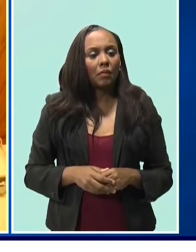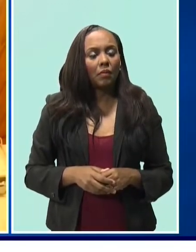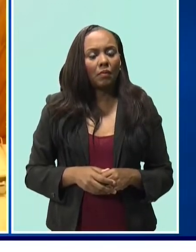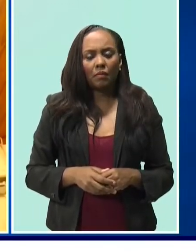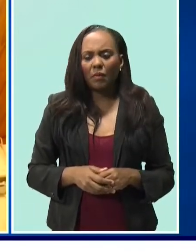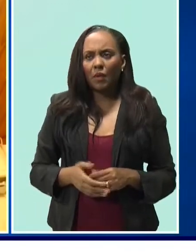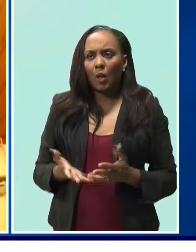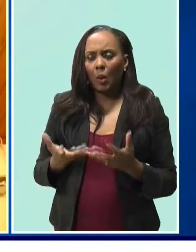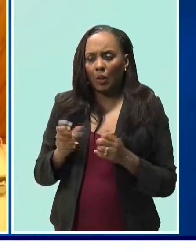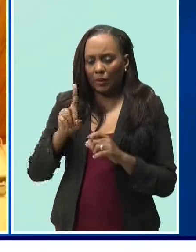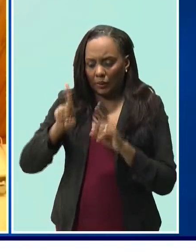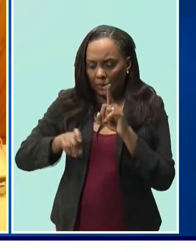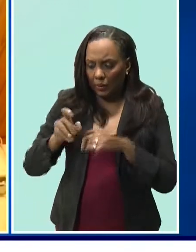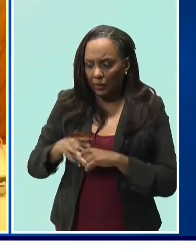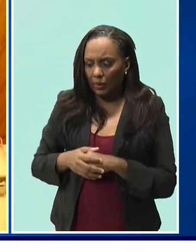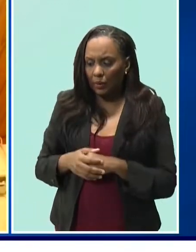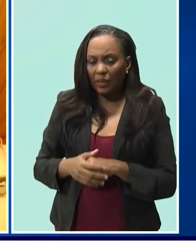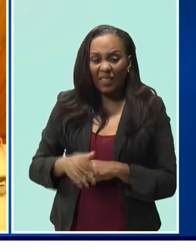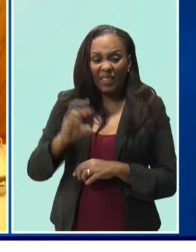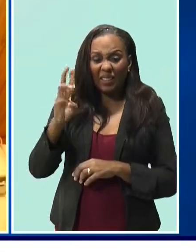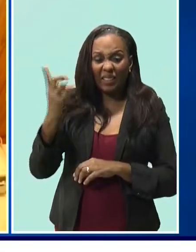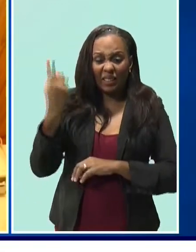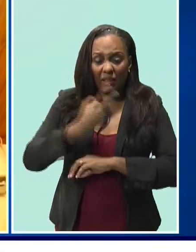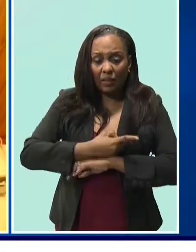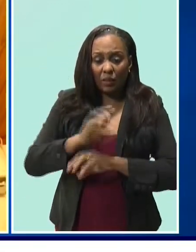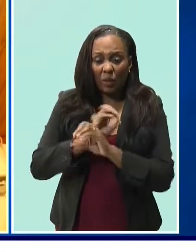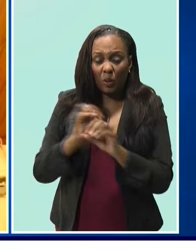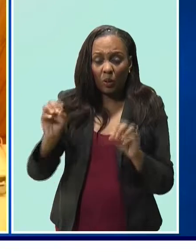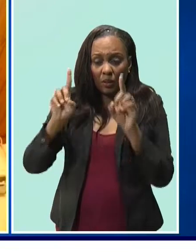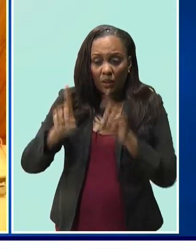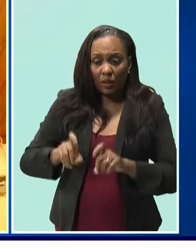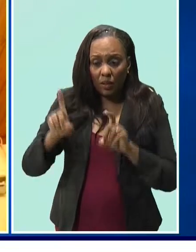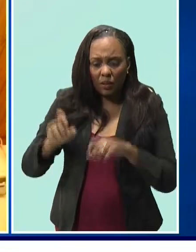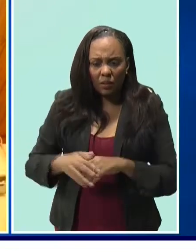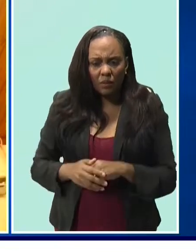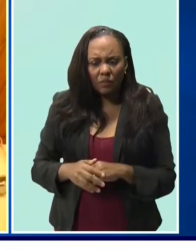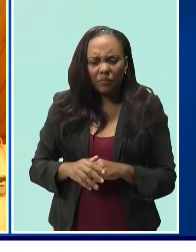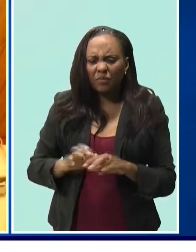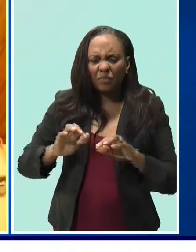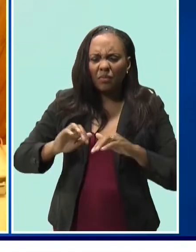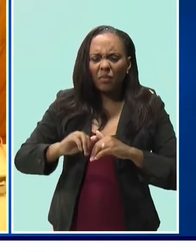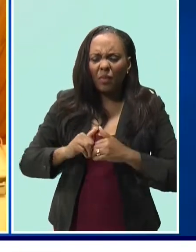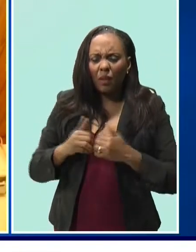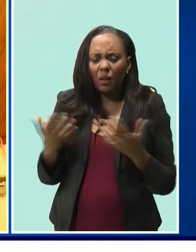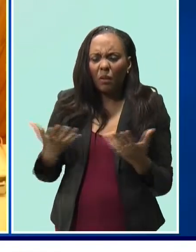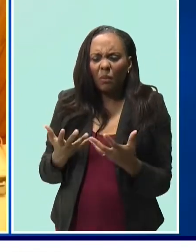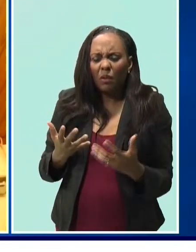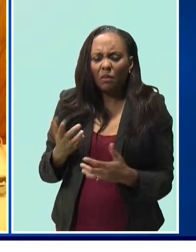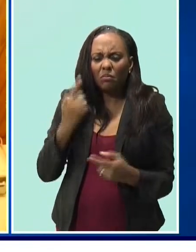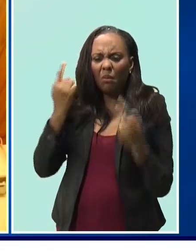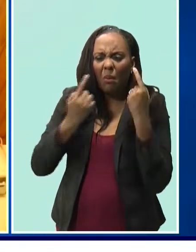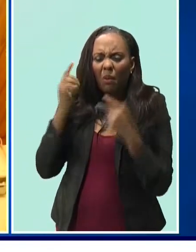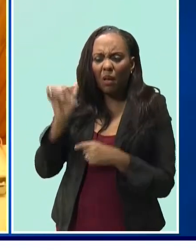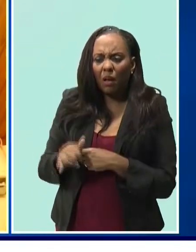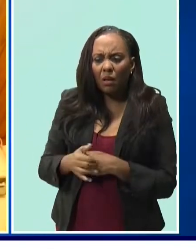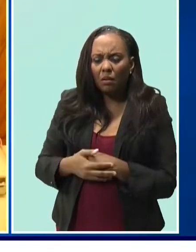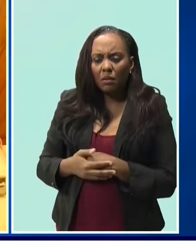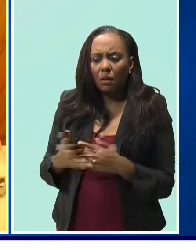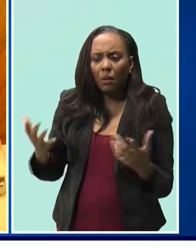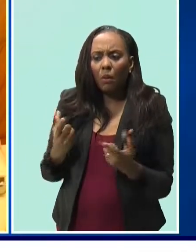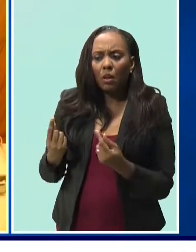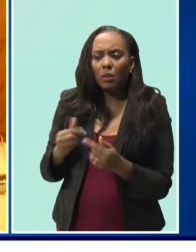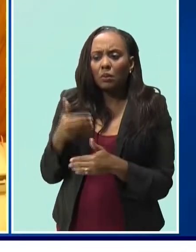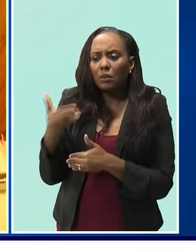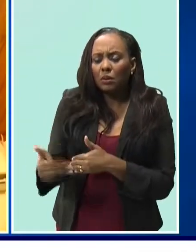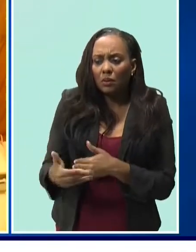me ask the question. We had 6 straight days without any testing. How do you evaluate that? What do you think about that? What should we take from